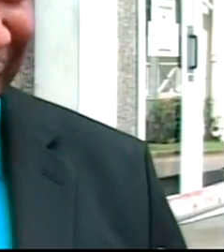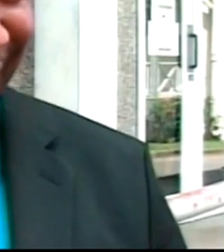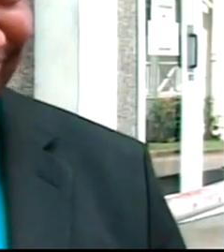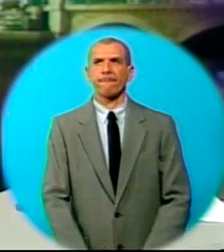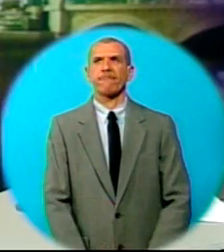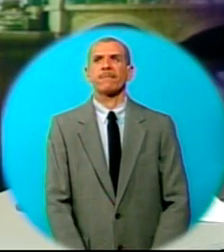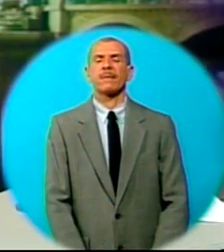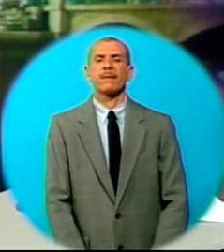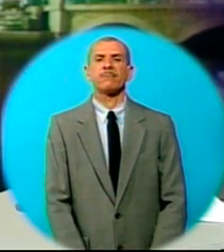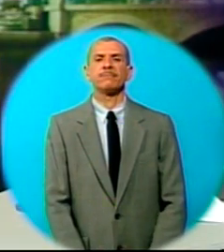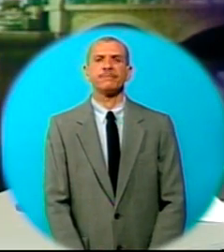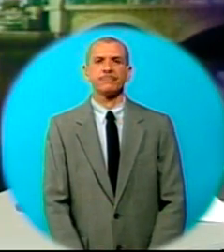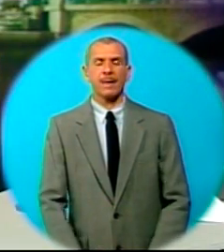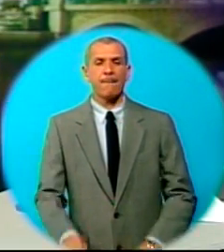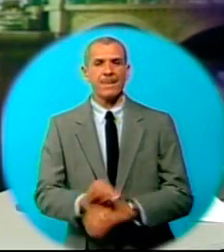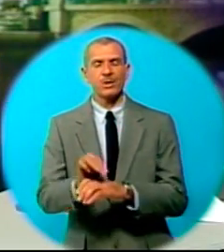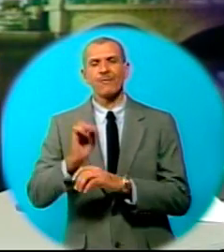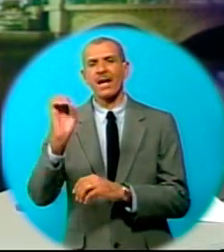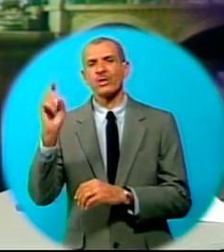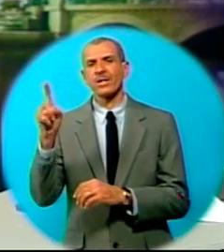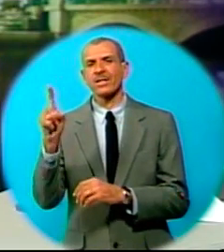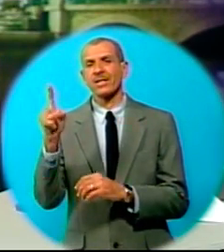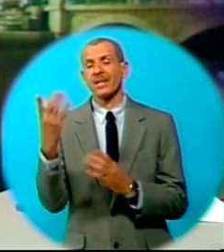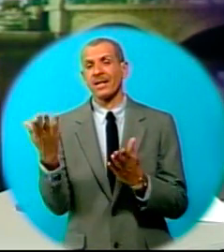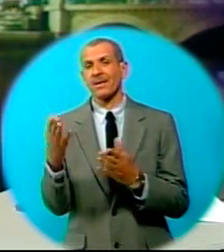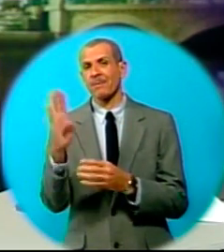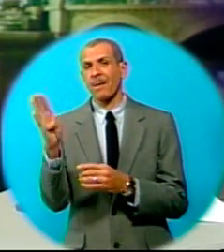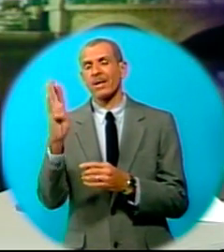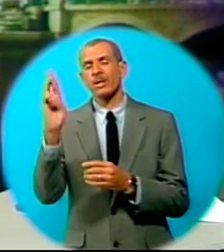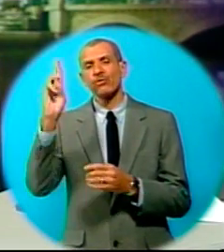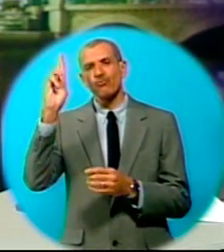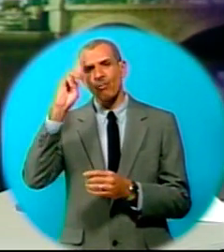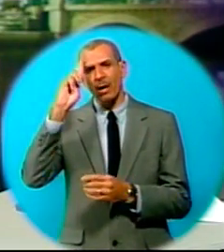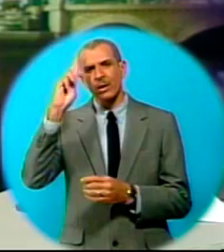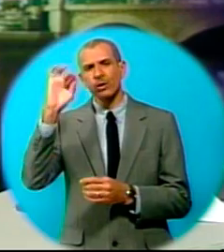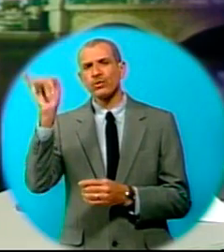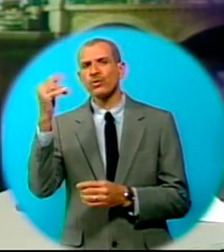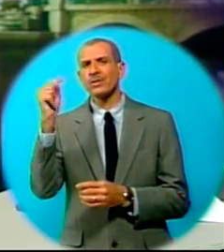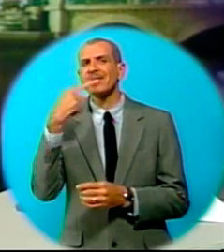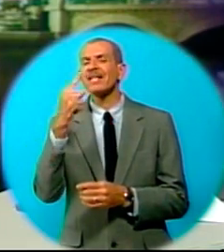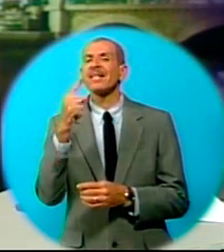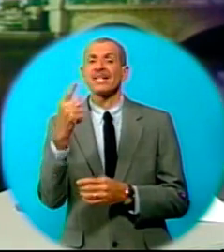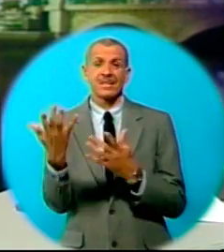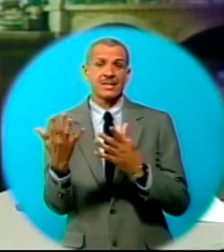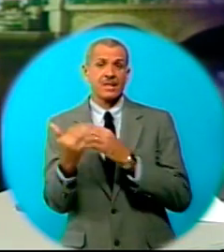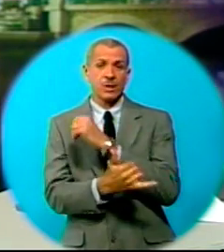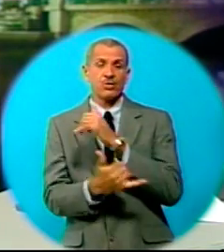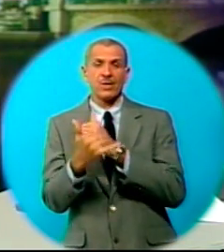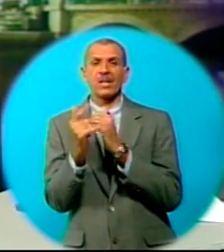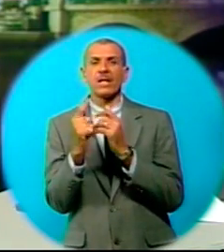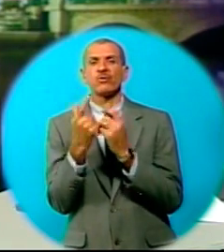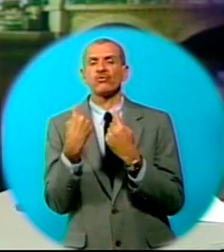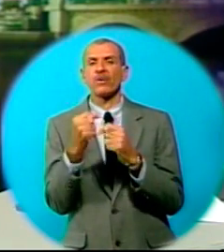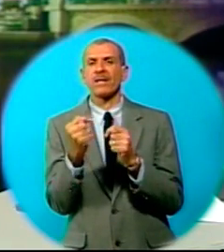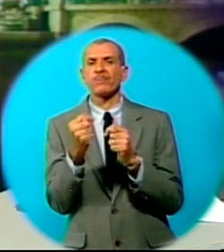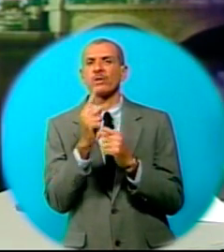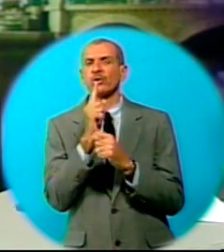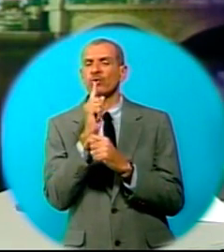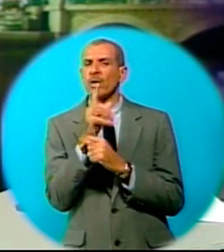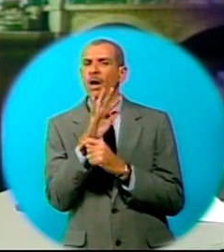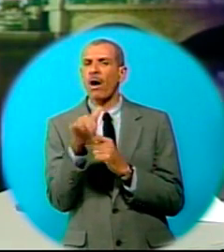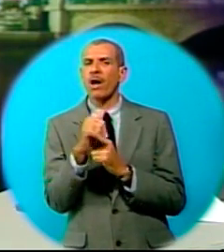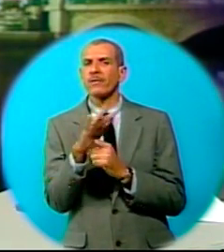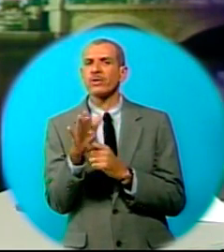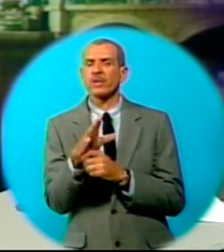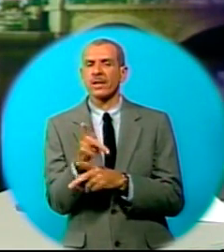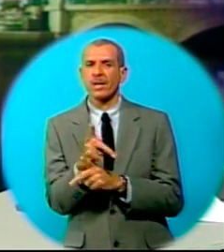to it. The Minister of Education here in Barbados, Ronald Jones, says that the country has sought to ensure that all of its children are catered for in